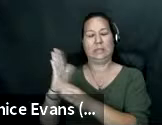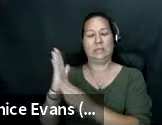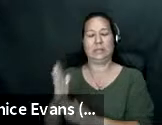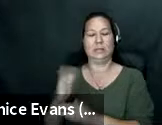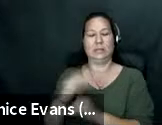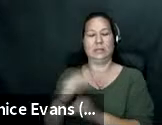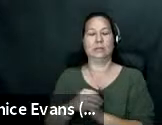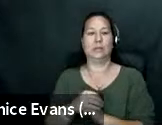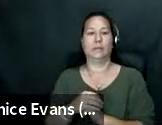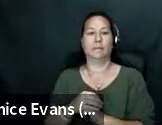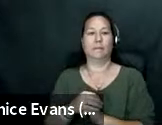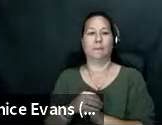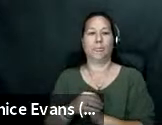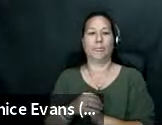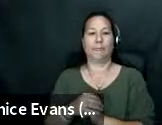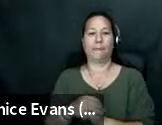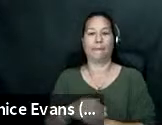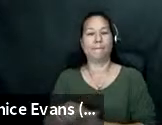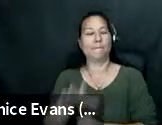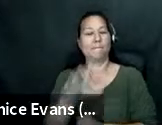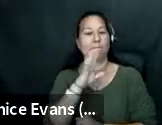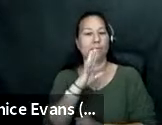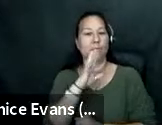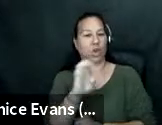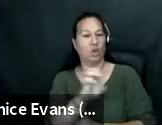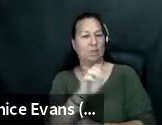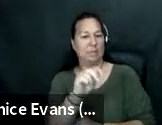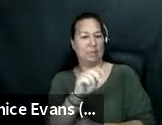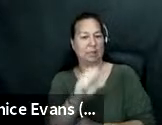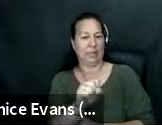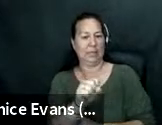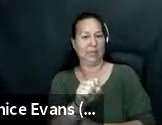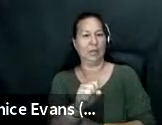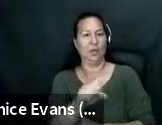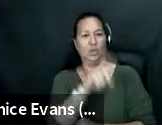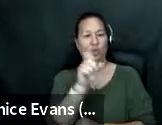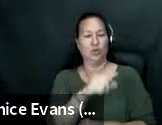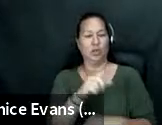So I'm going to, speaking of the ETS, a number of you have mentioned it. There was a question at the top.